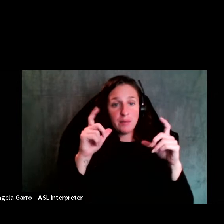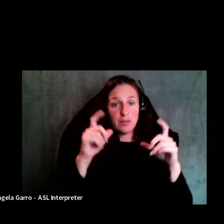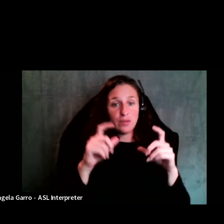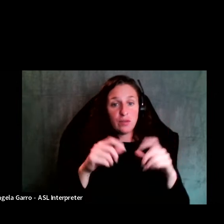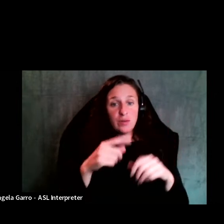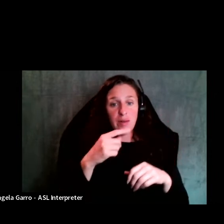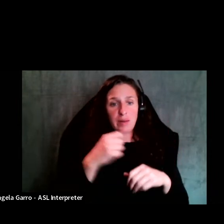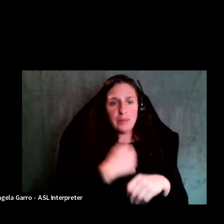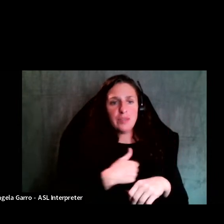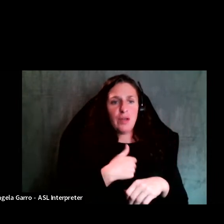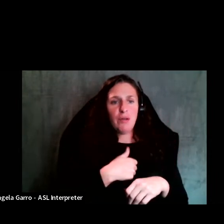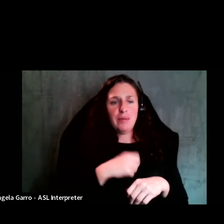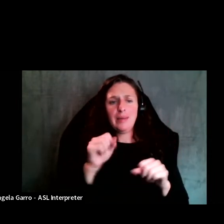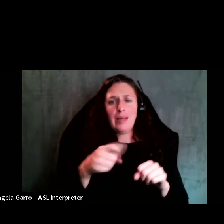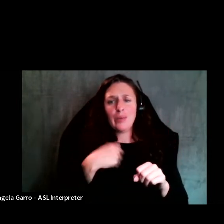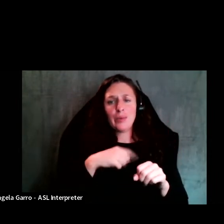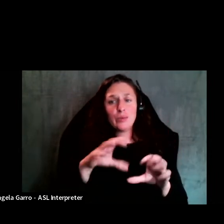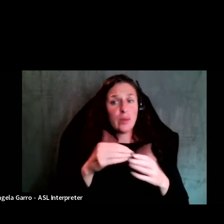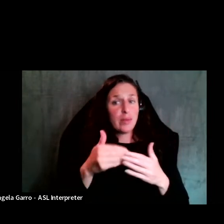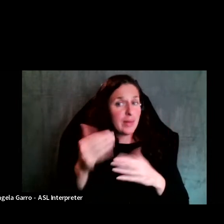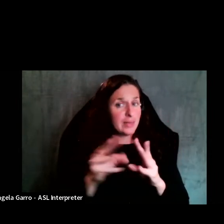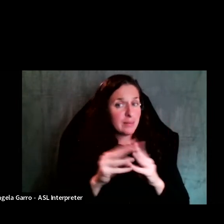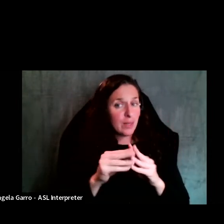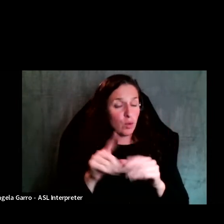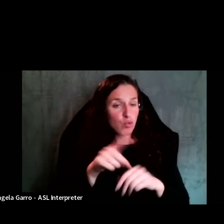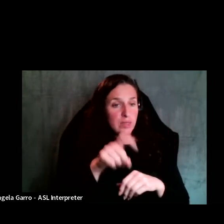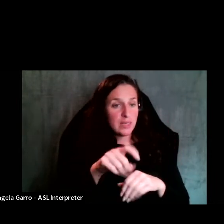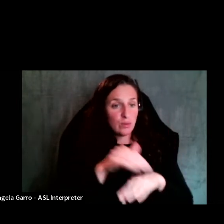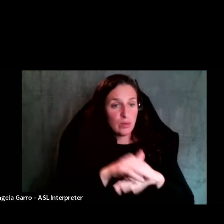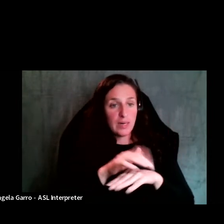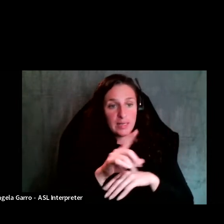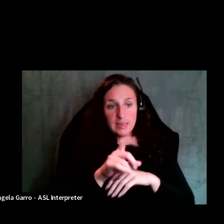meeting? Or do you need it tonight?